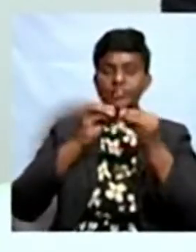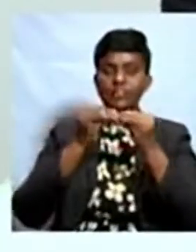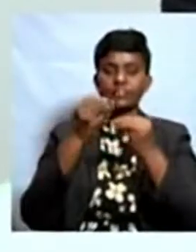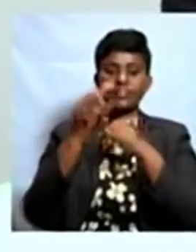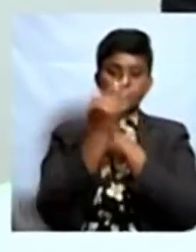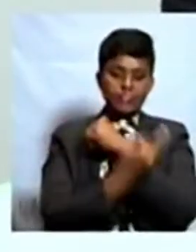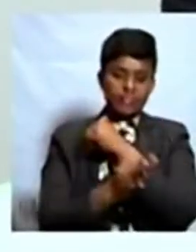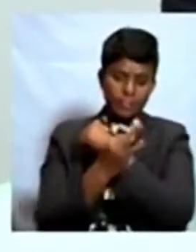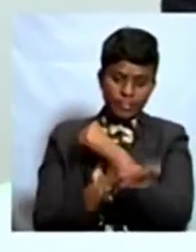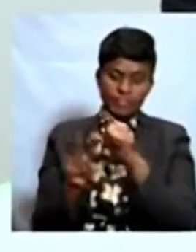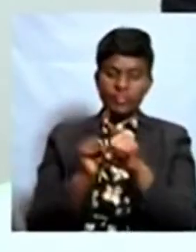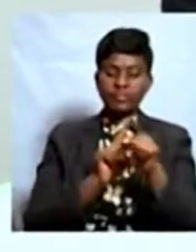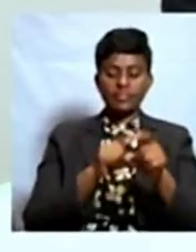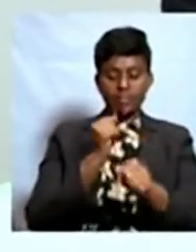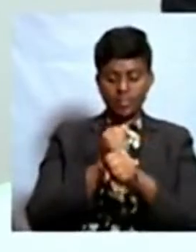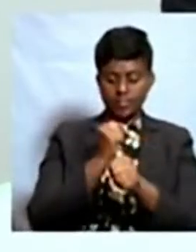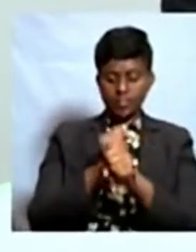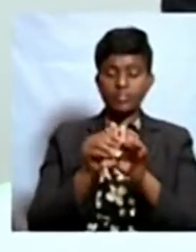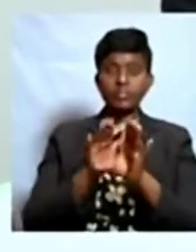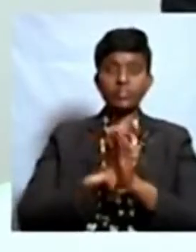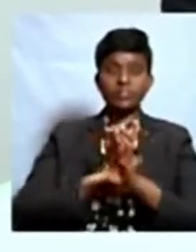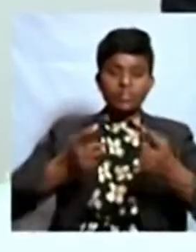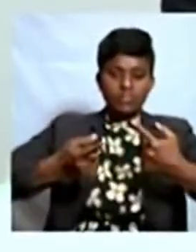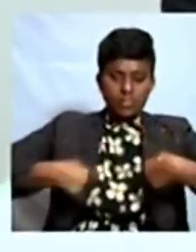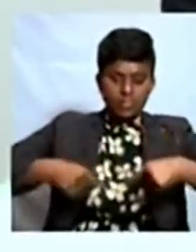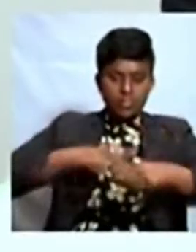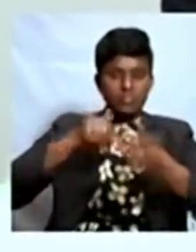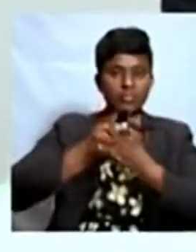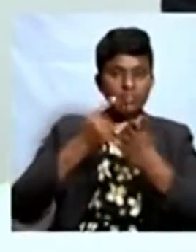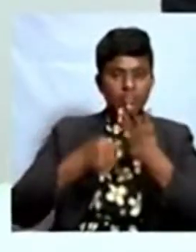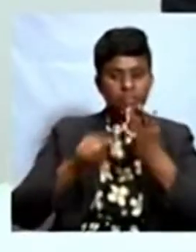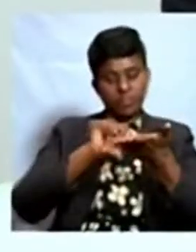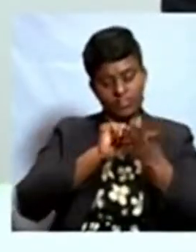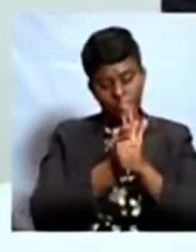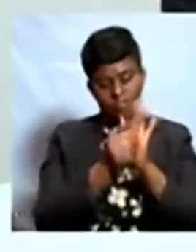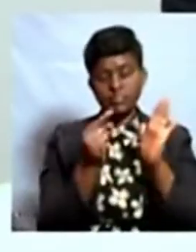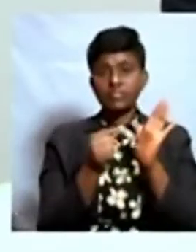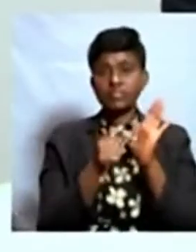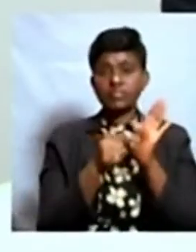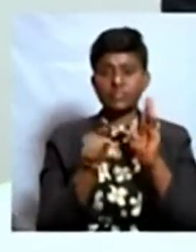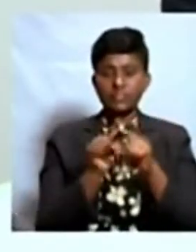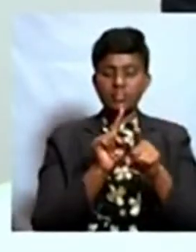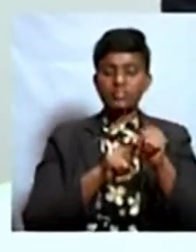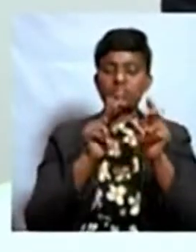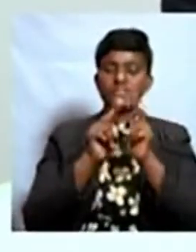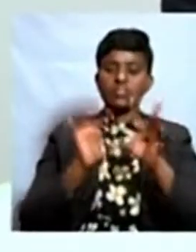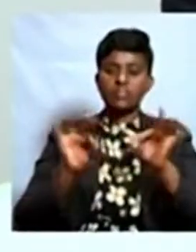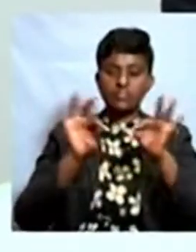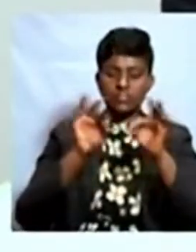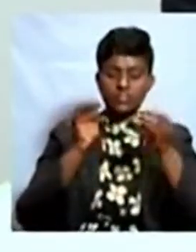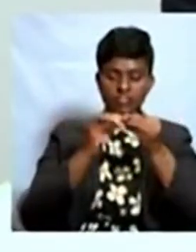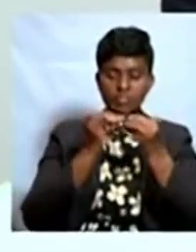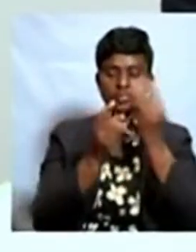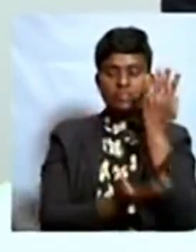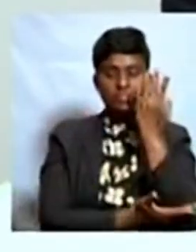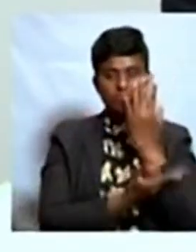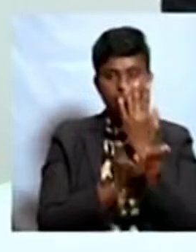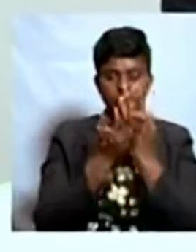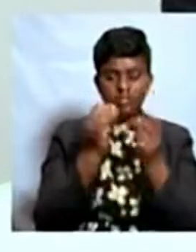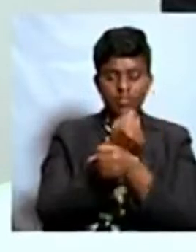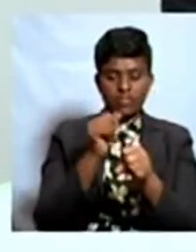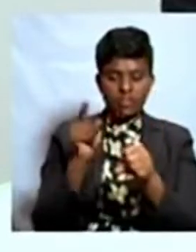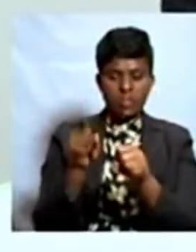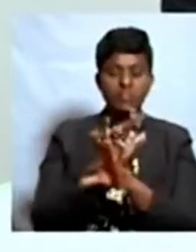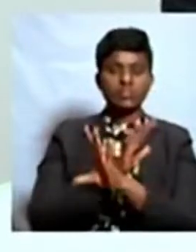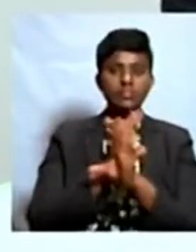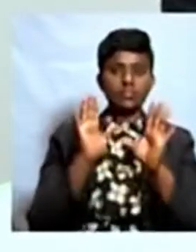airlines operating in Zambia, domestication of this article is cardinal to enhancing the safety of the